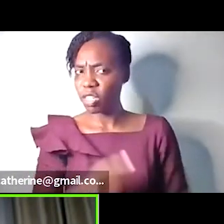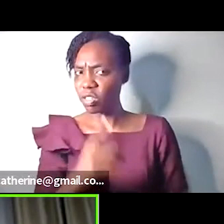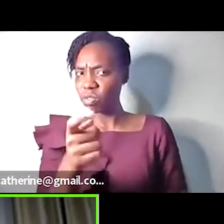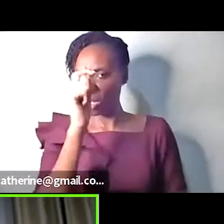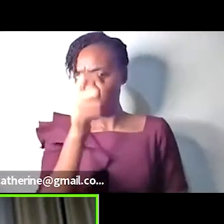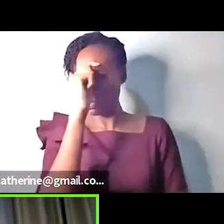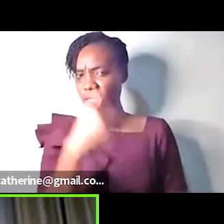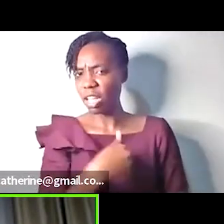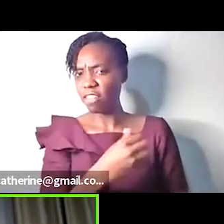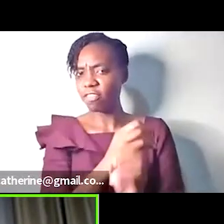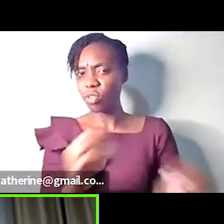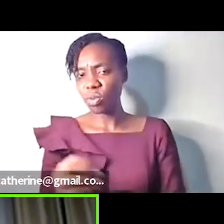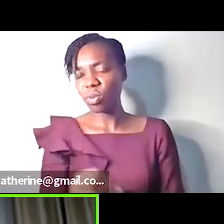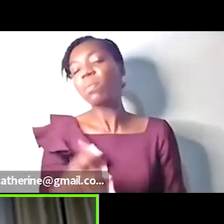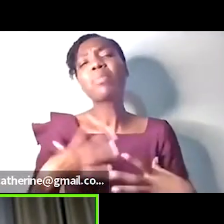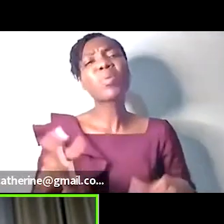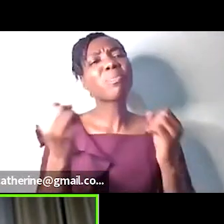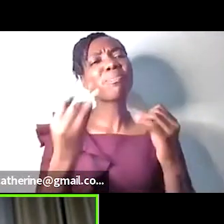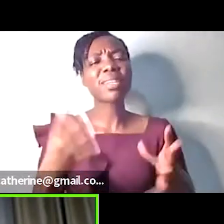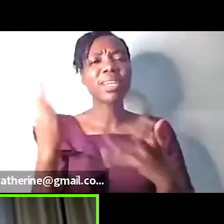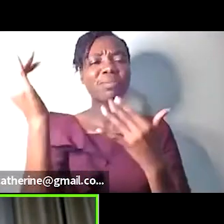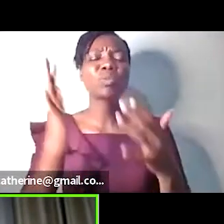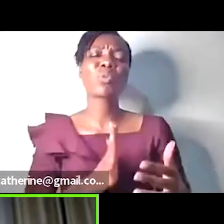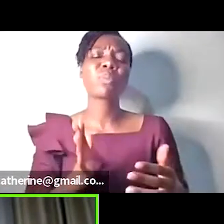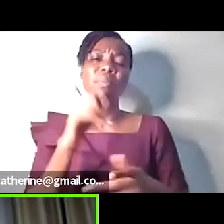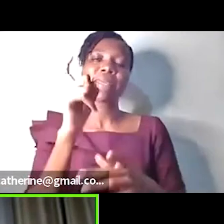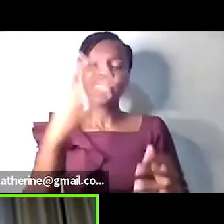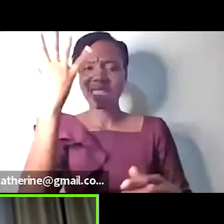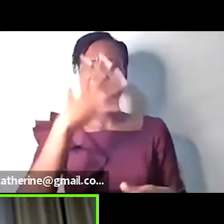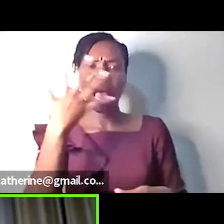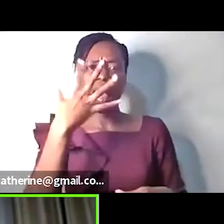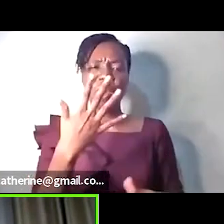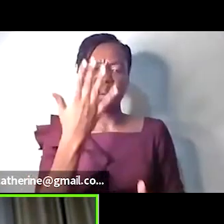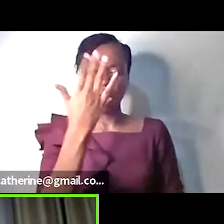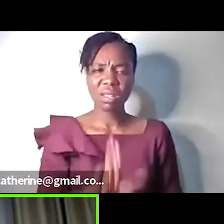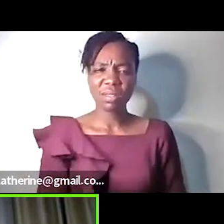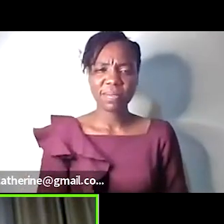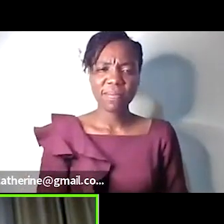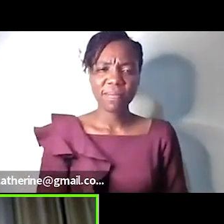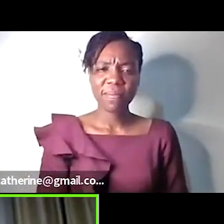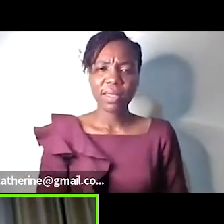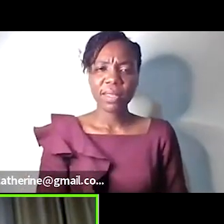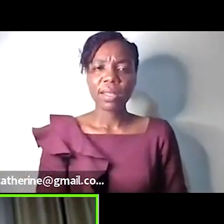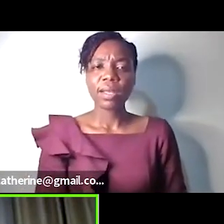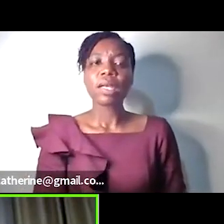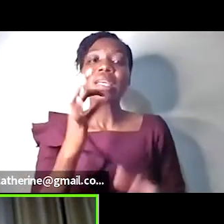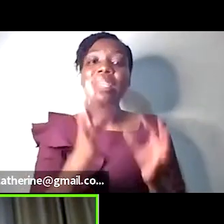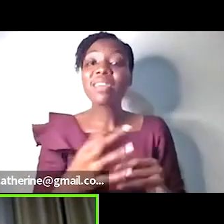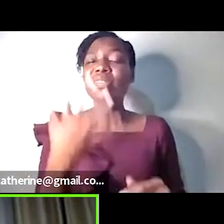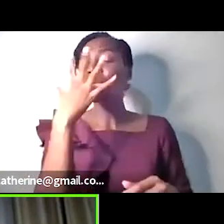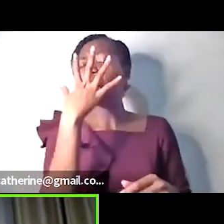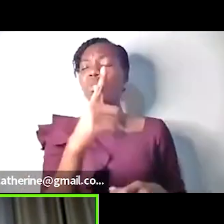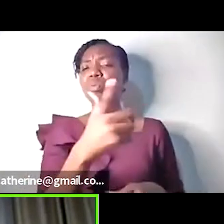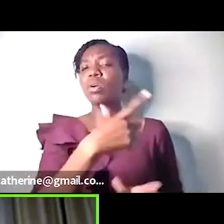are expected to be shy. Why? If you're shy, when are you ever going to go out there to